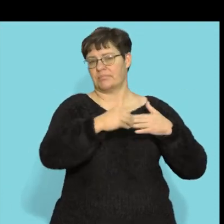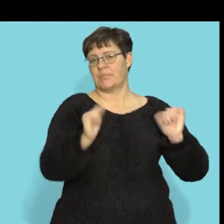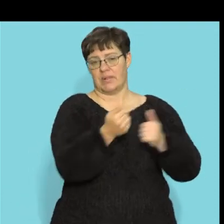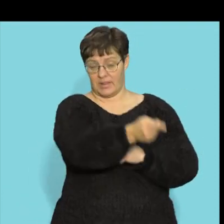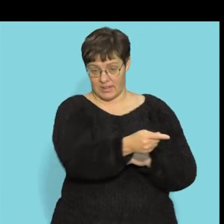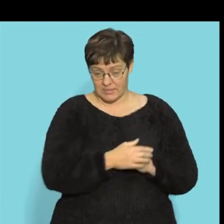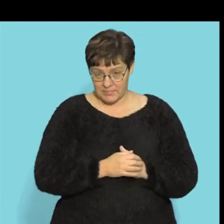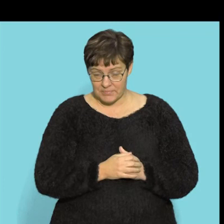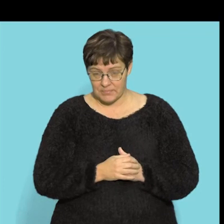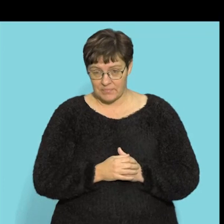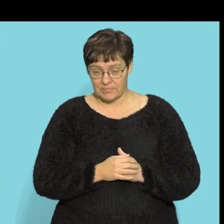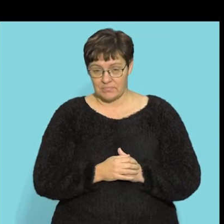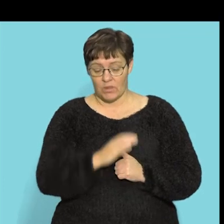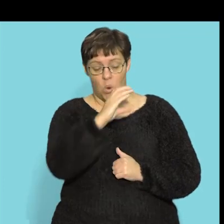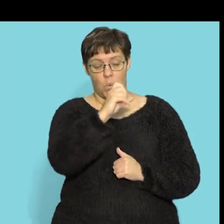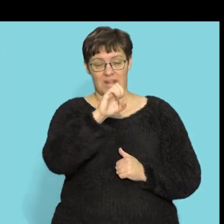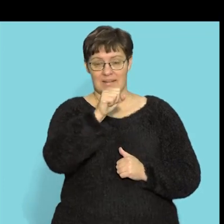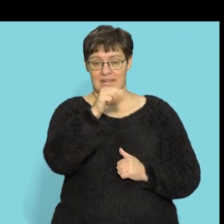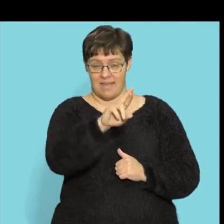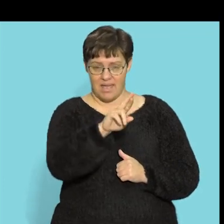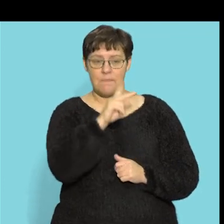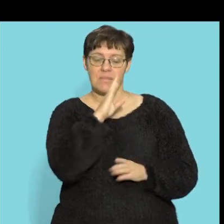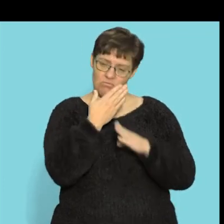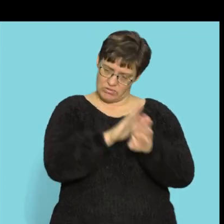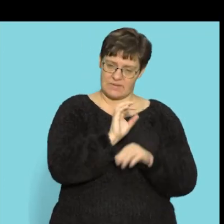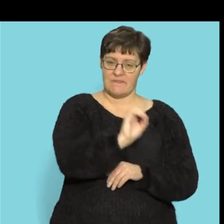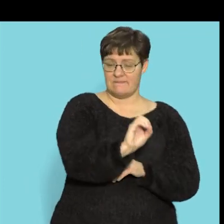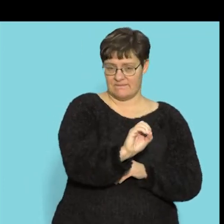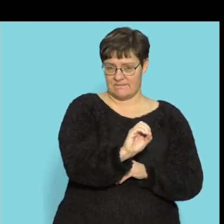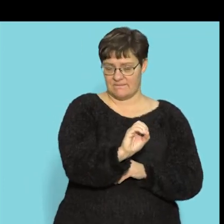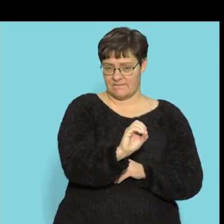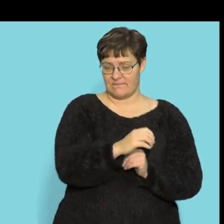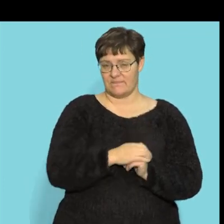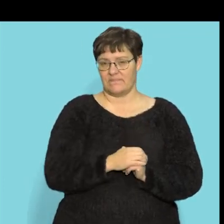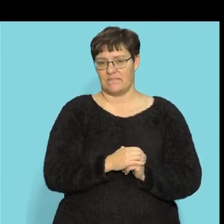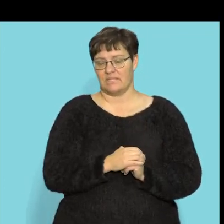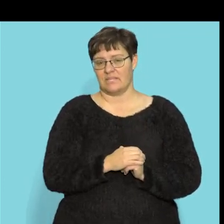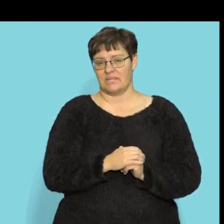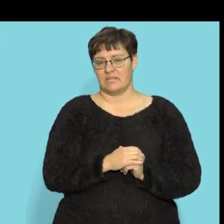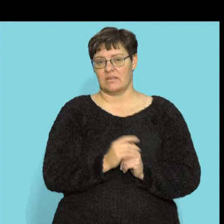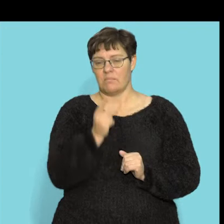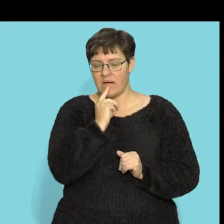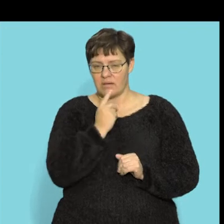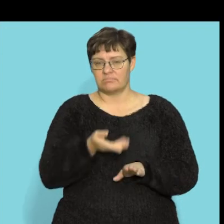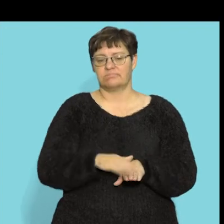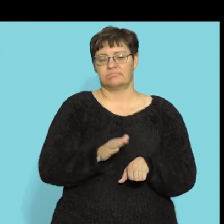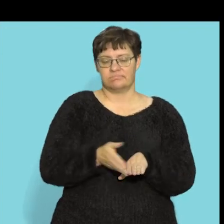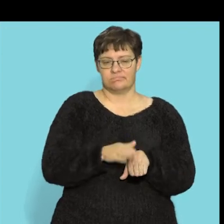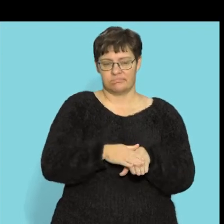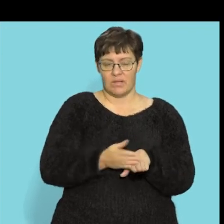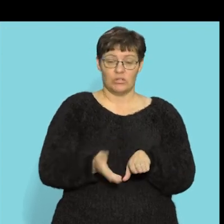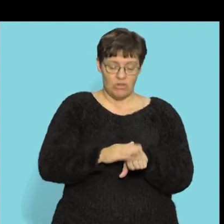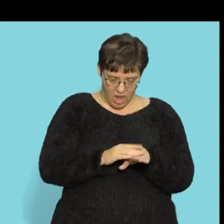right? So good conductors have got resistance, all right, to the flow or